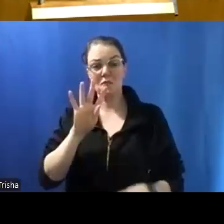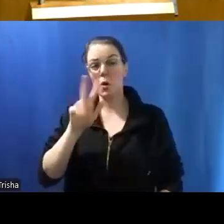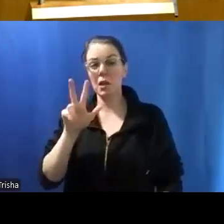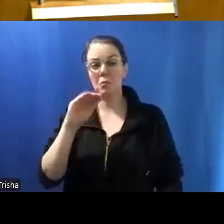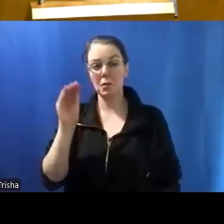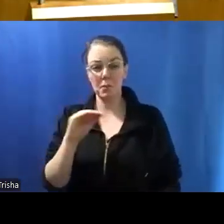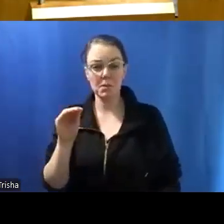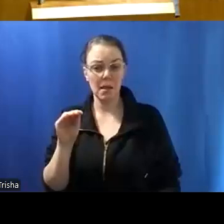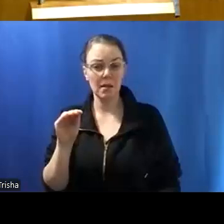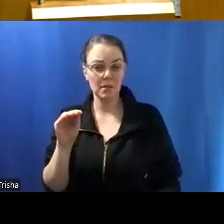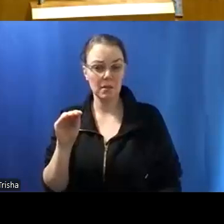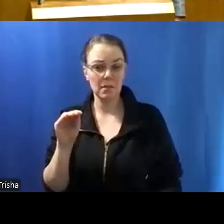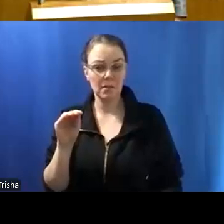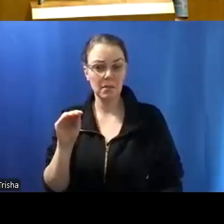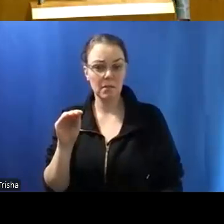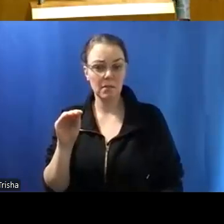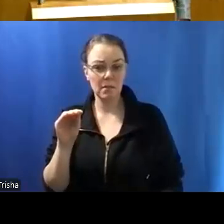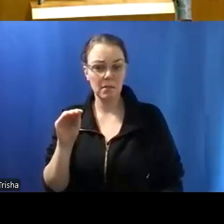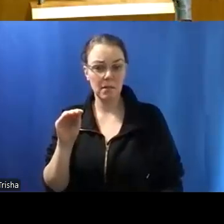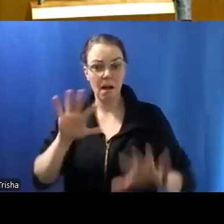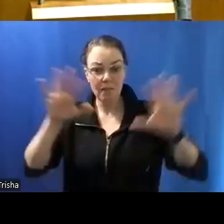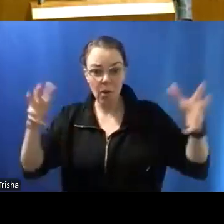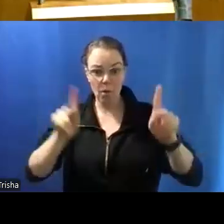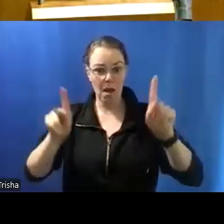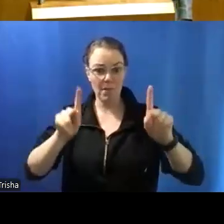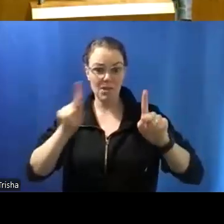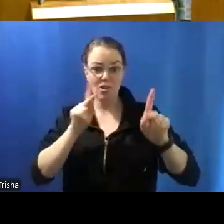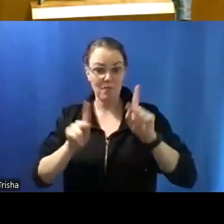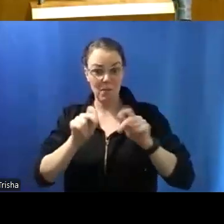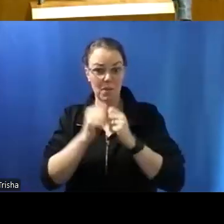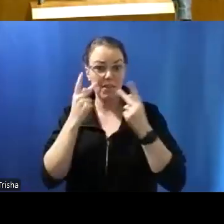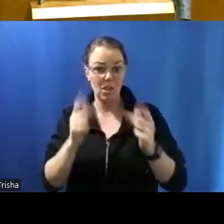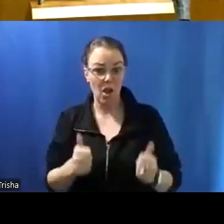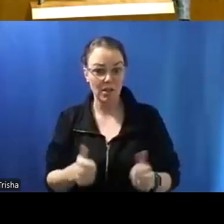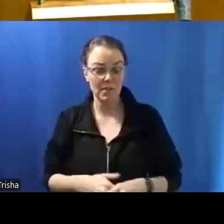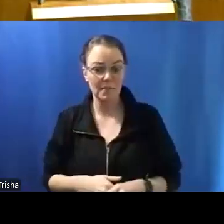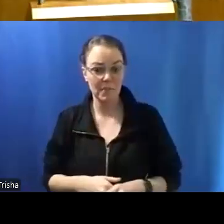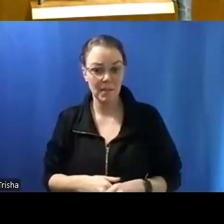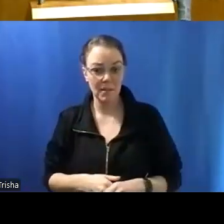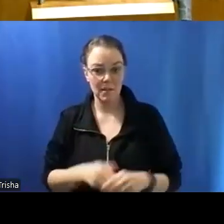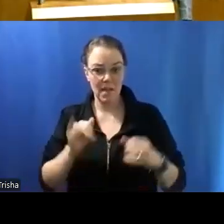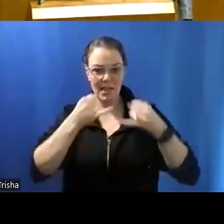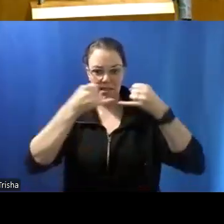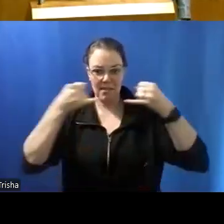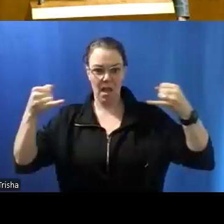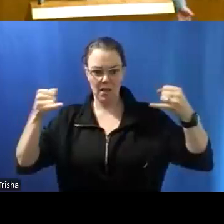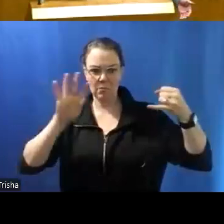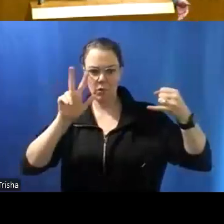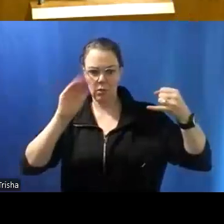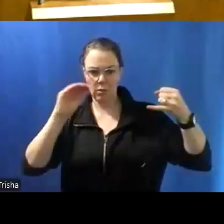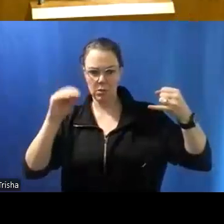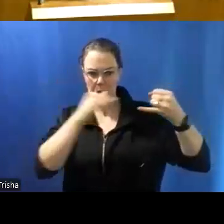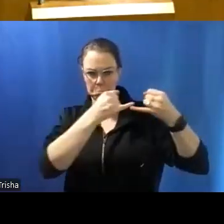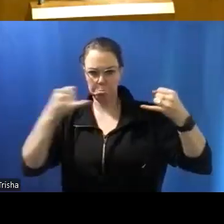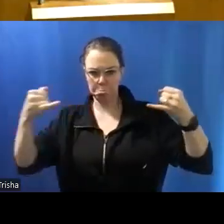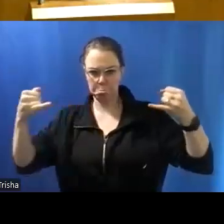43% of the population of people with vision loss, and that's the line. And